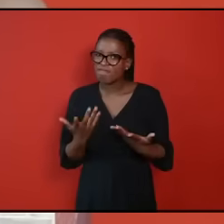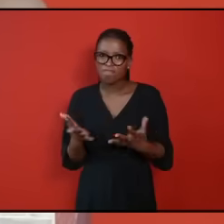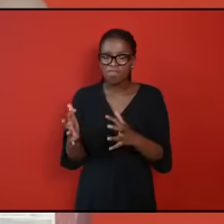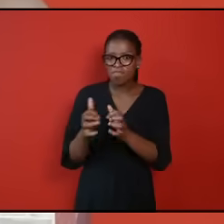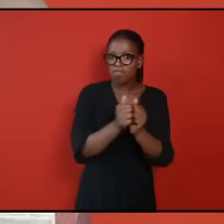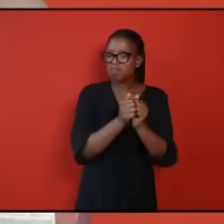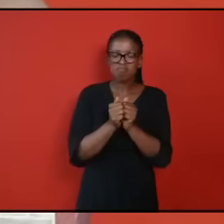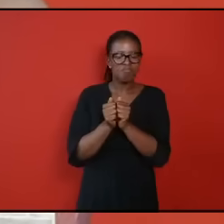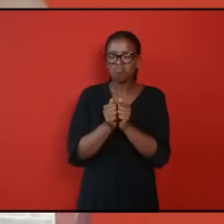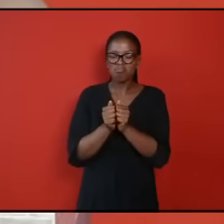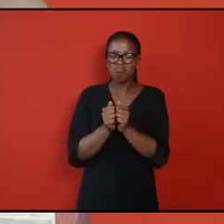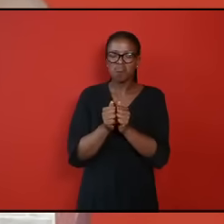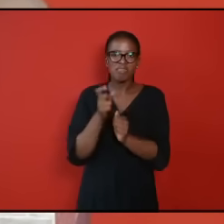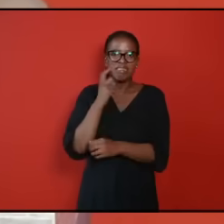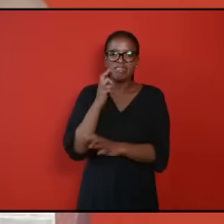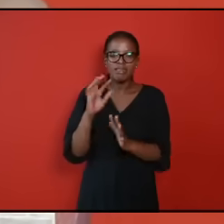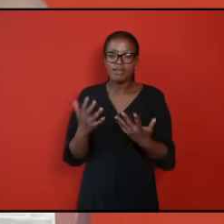think